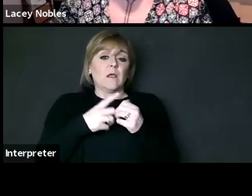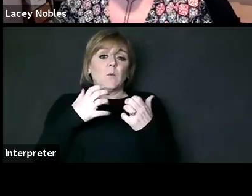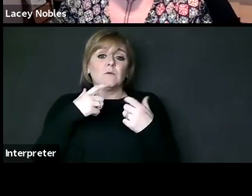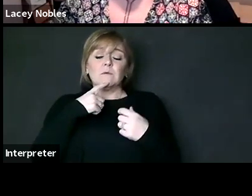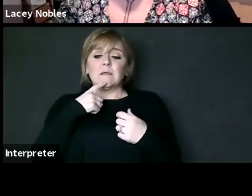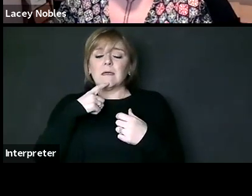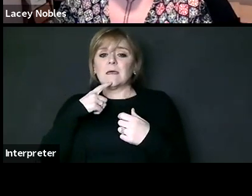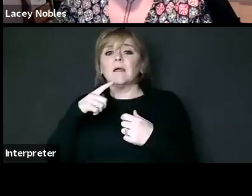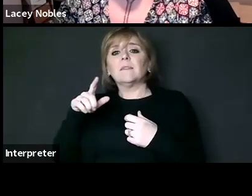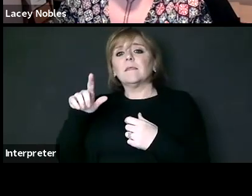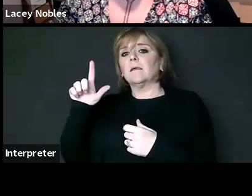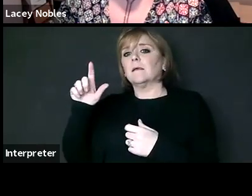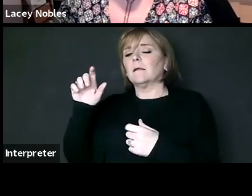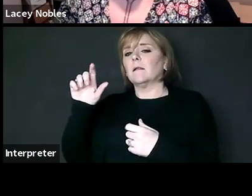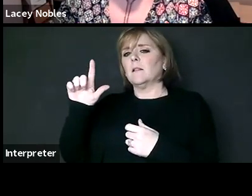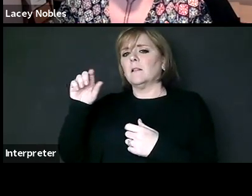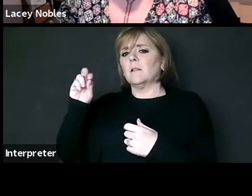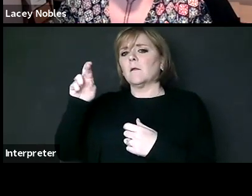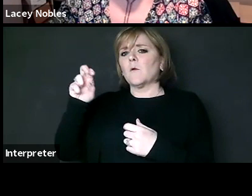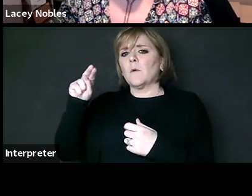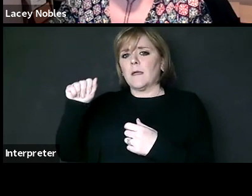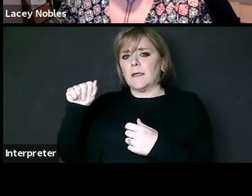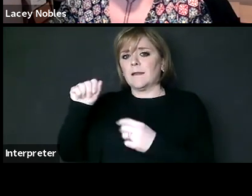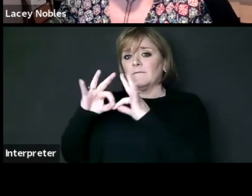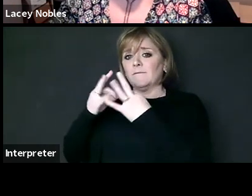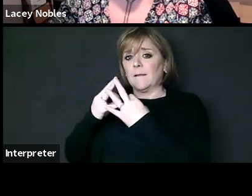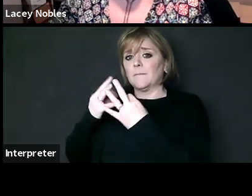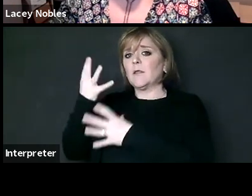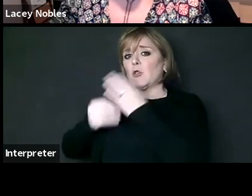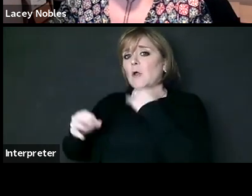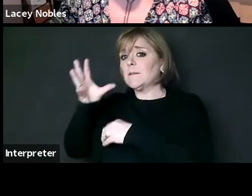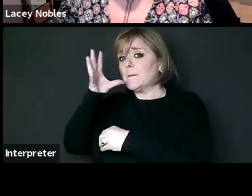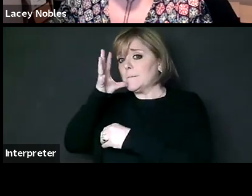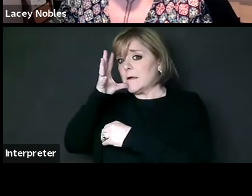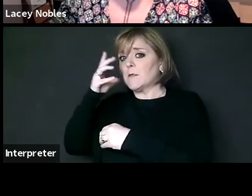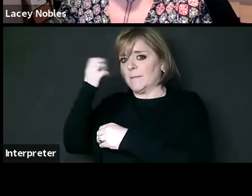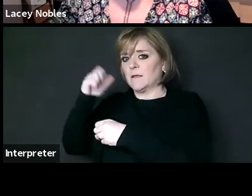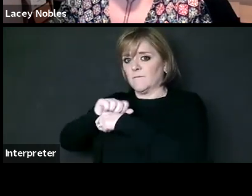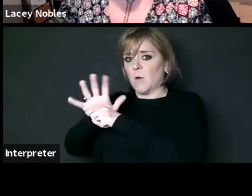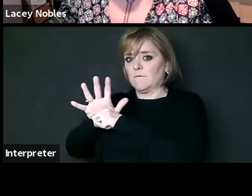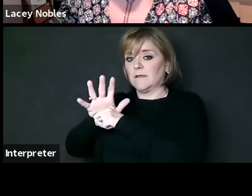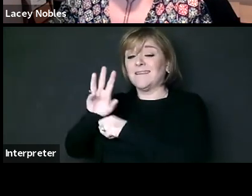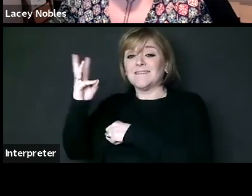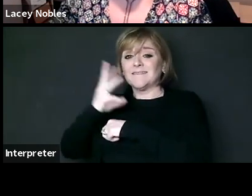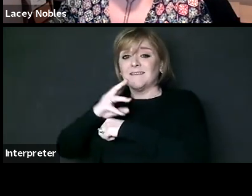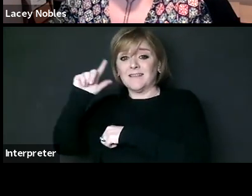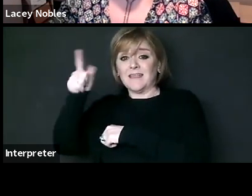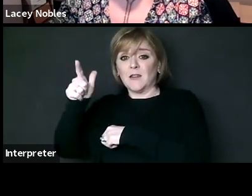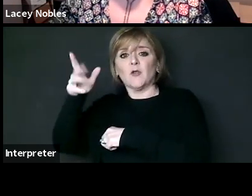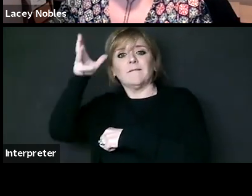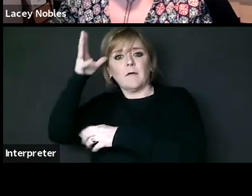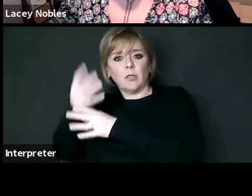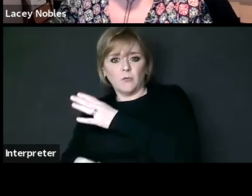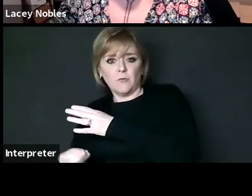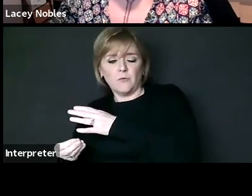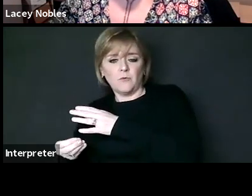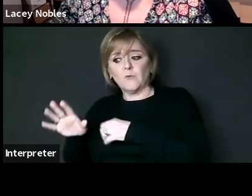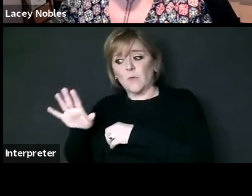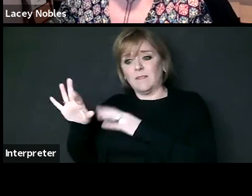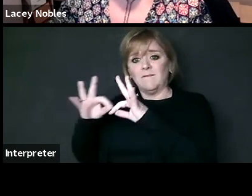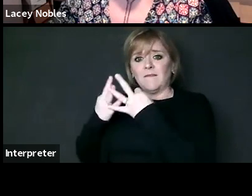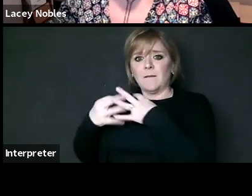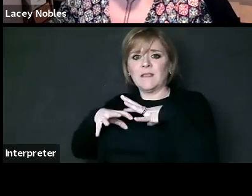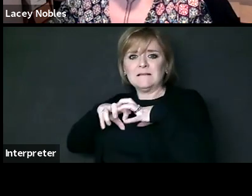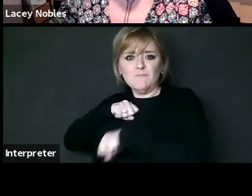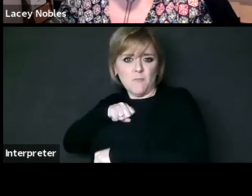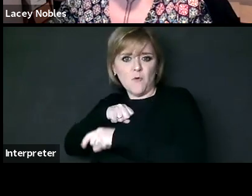family lost their mother to COVID-19, and 6 days later, they lost their father and are in mourning. So